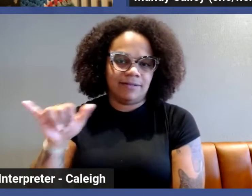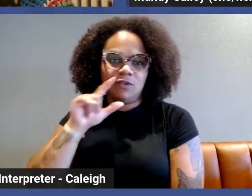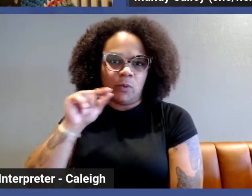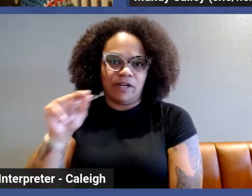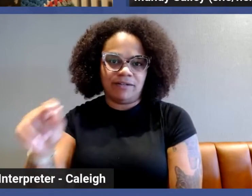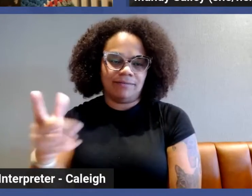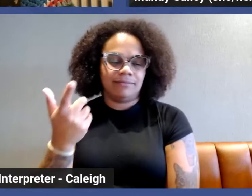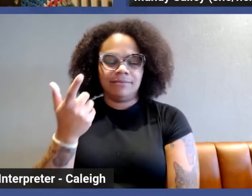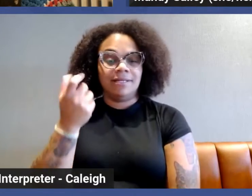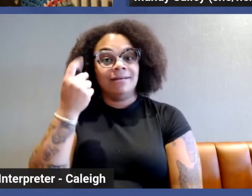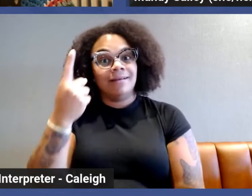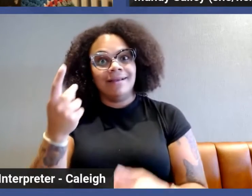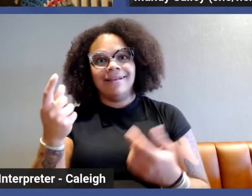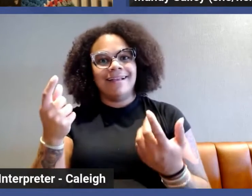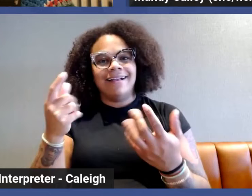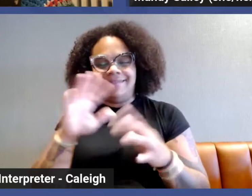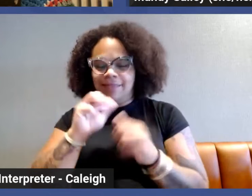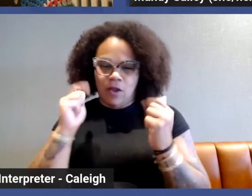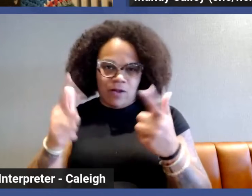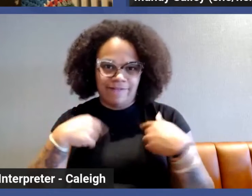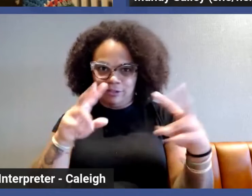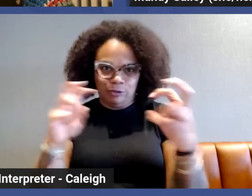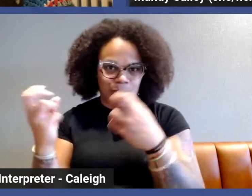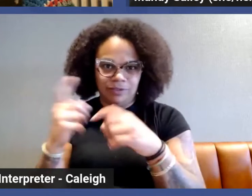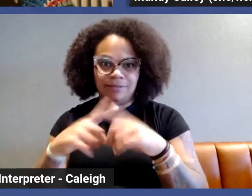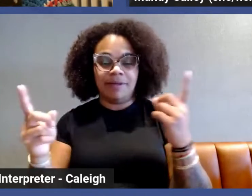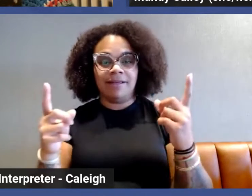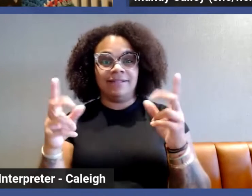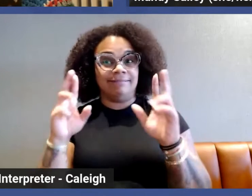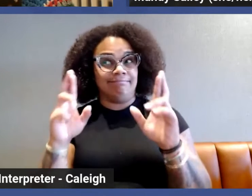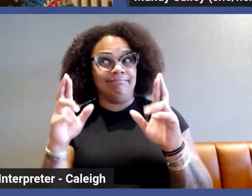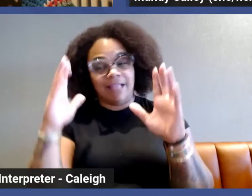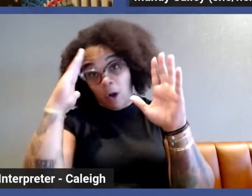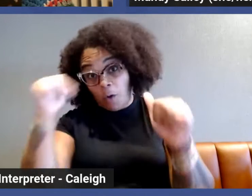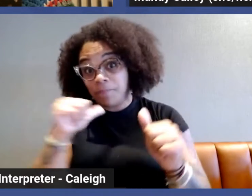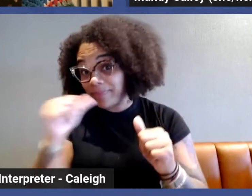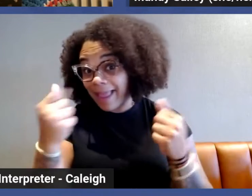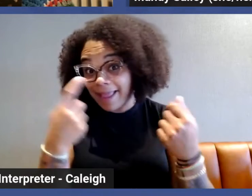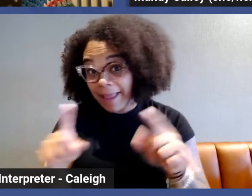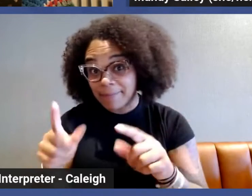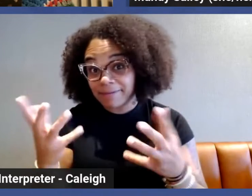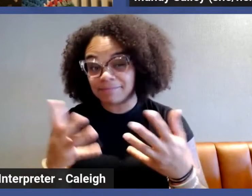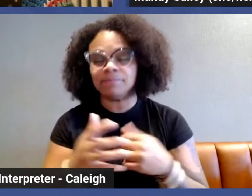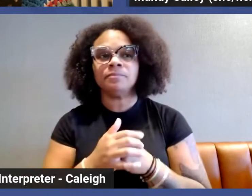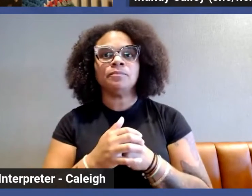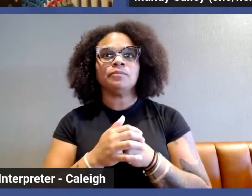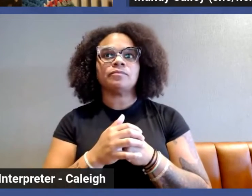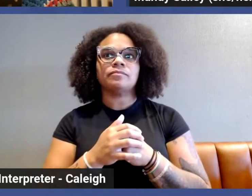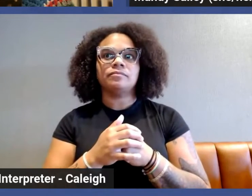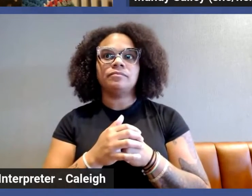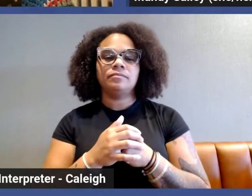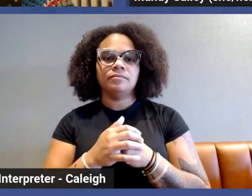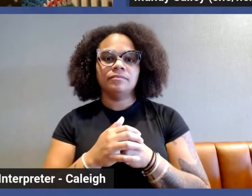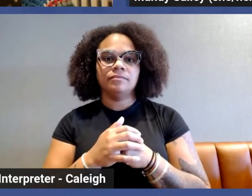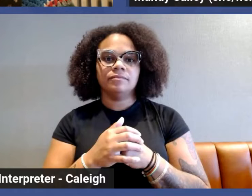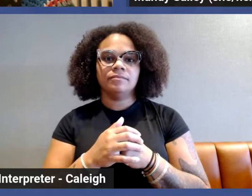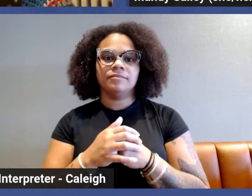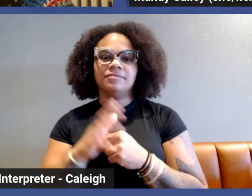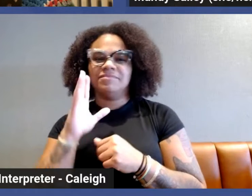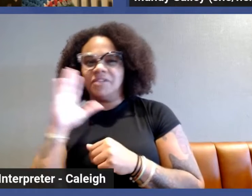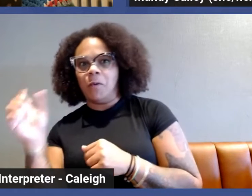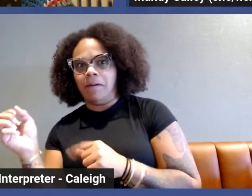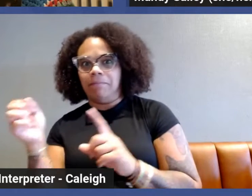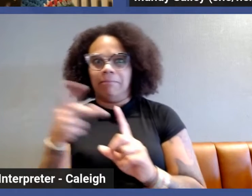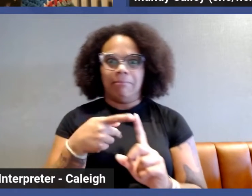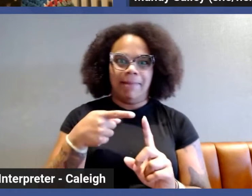right? But what I hope does not happen is I would hate for, I'll just bring it back to Reddit because that's what we're